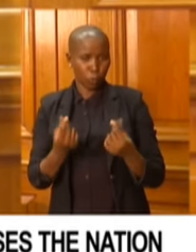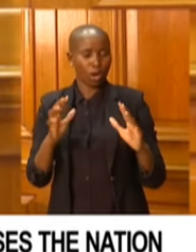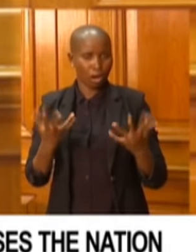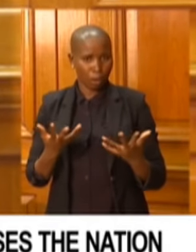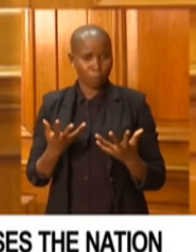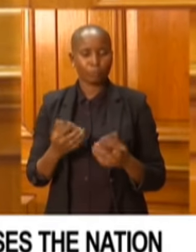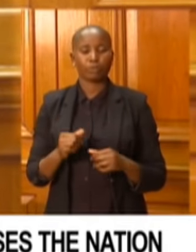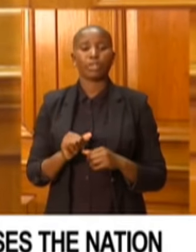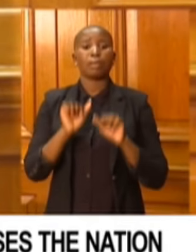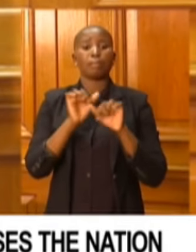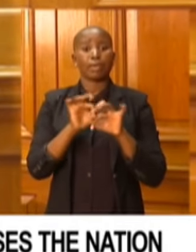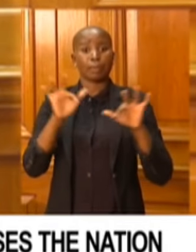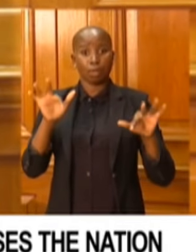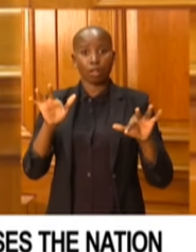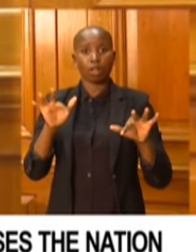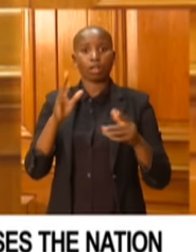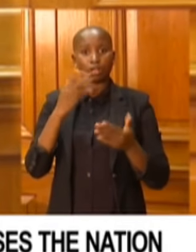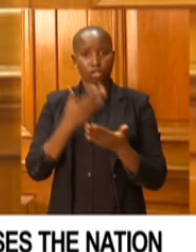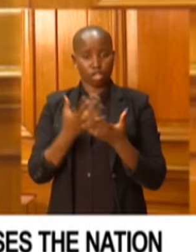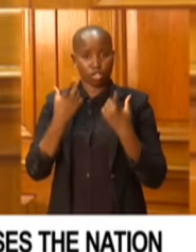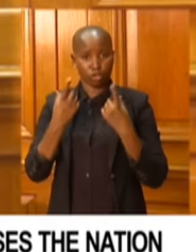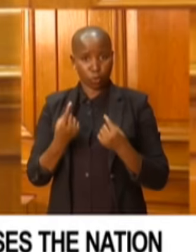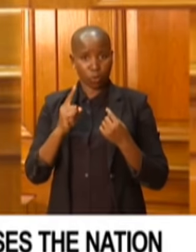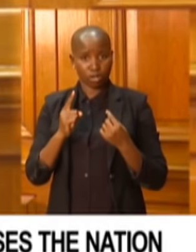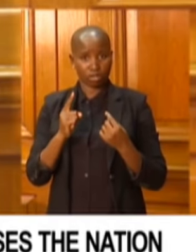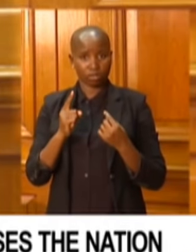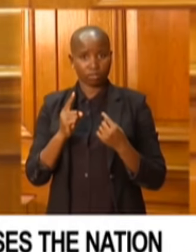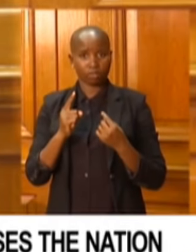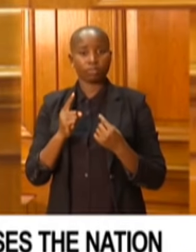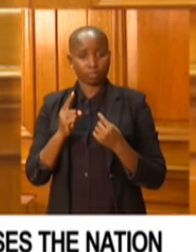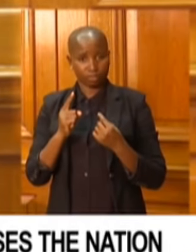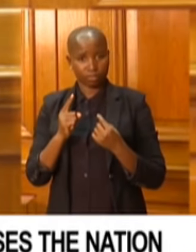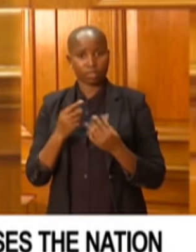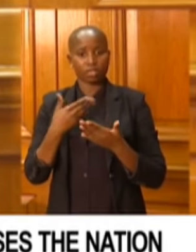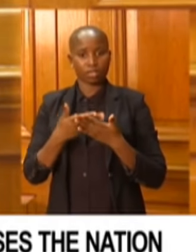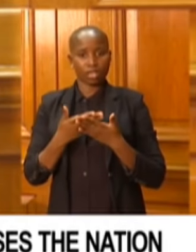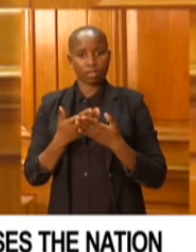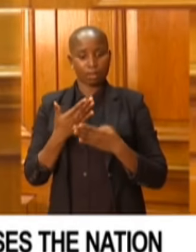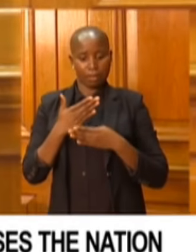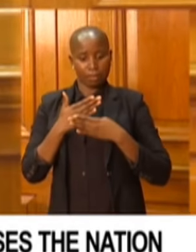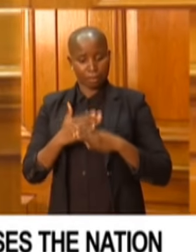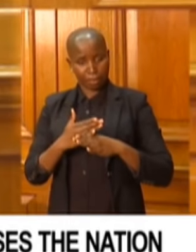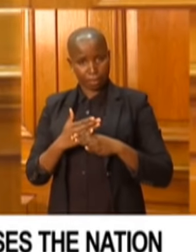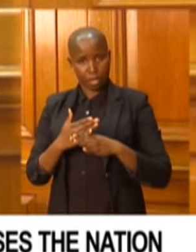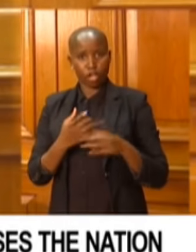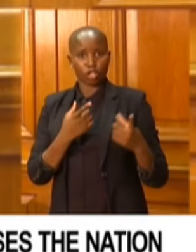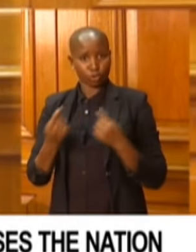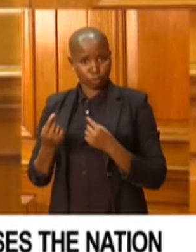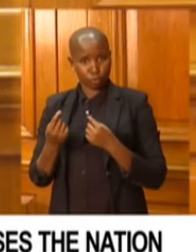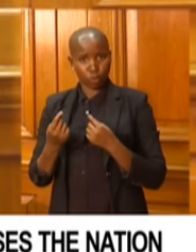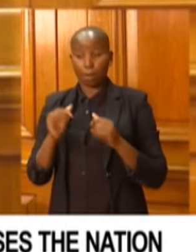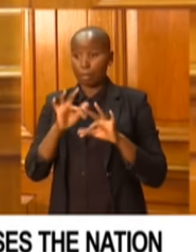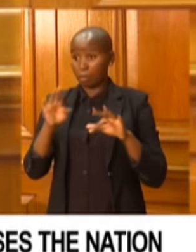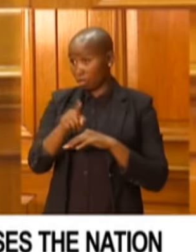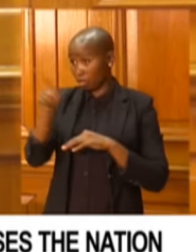of the population is immune to the virus to provide indirect protection to those who aren't